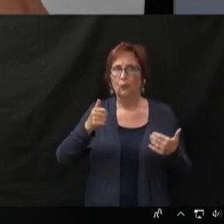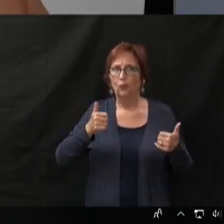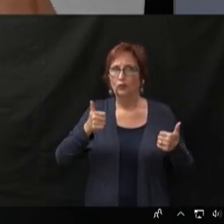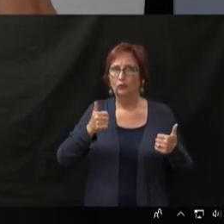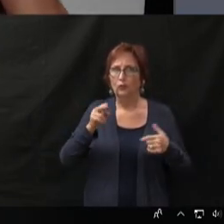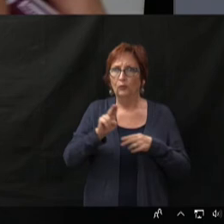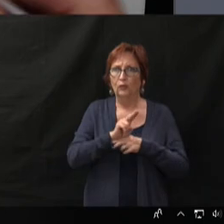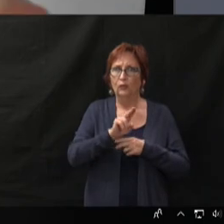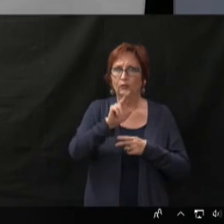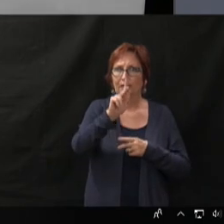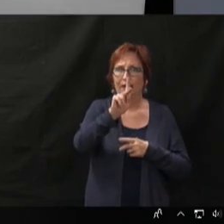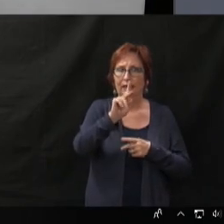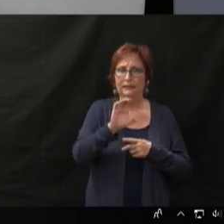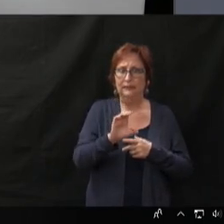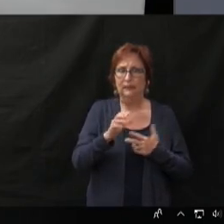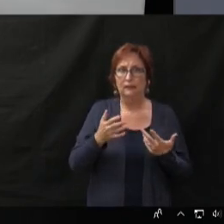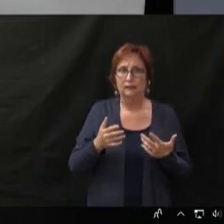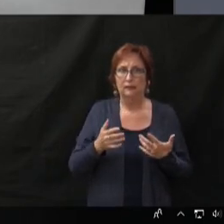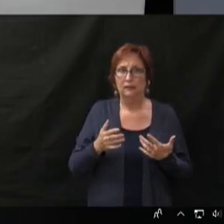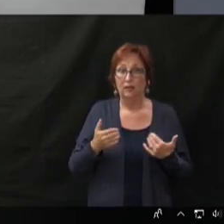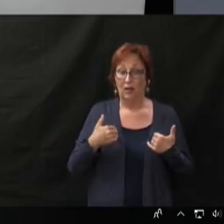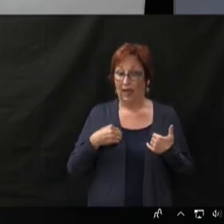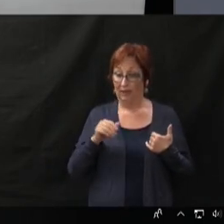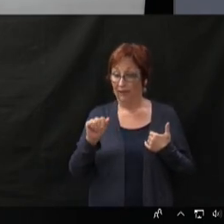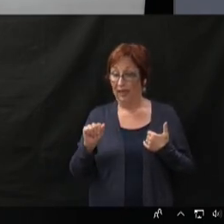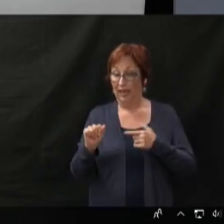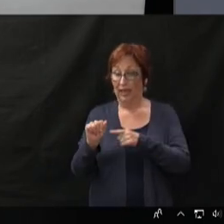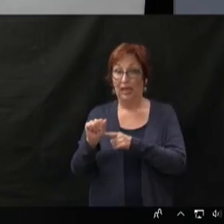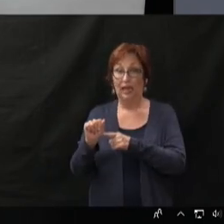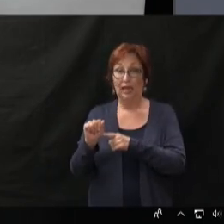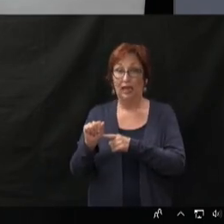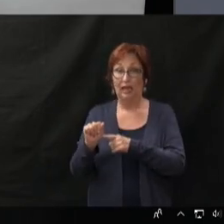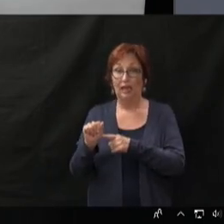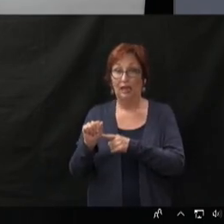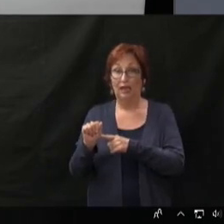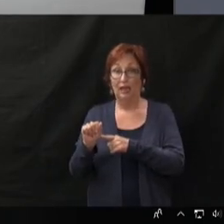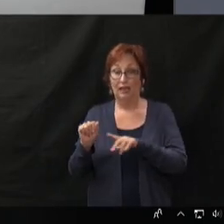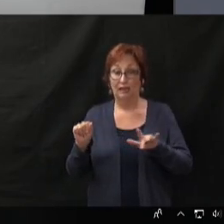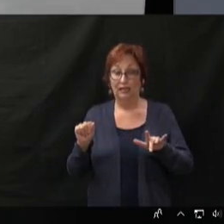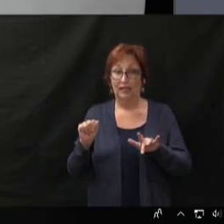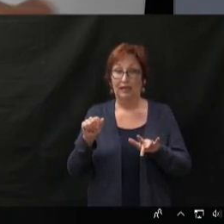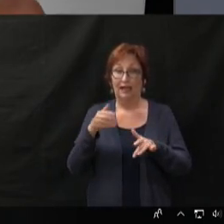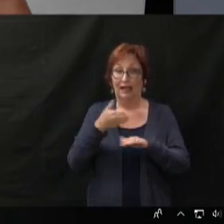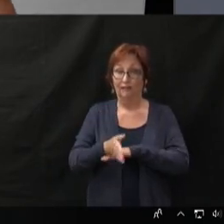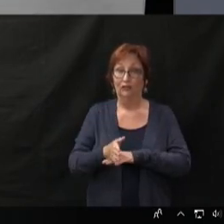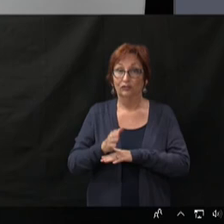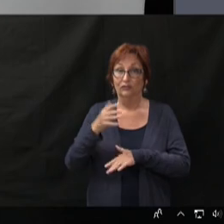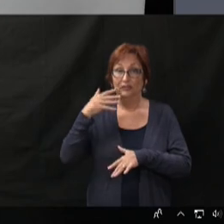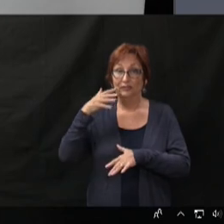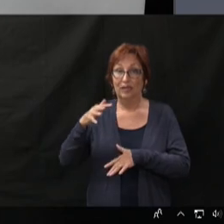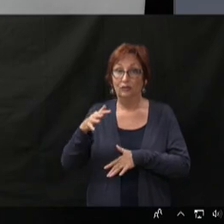S-c-ab. Okay, I have an A there, so I'm going to use my C.